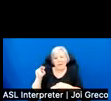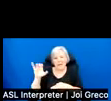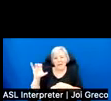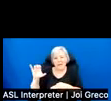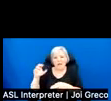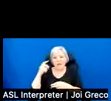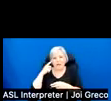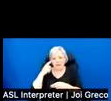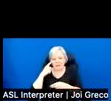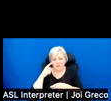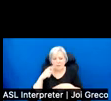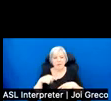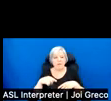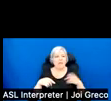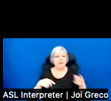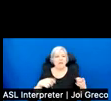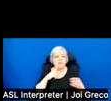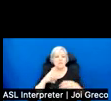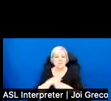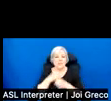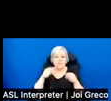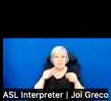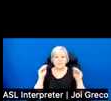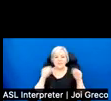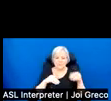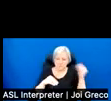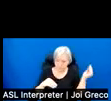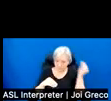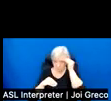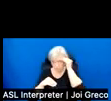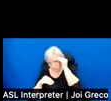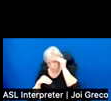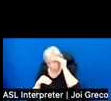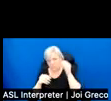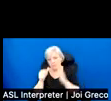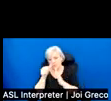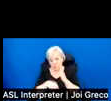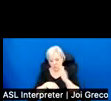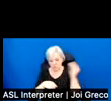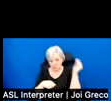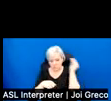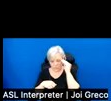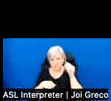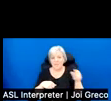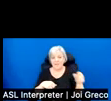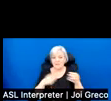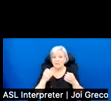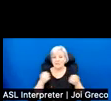rationale between this particular placement of the subretinal implant is that that positioning of the device can